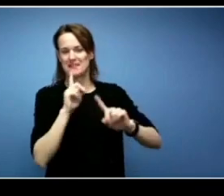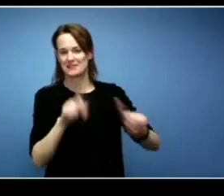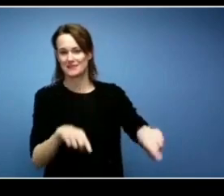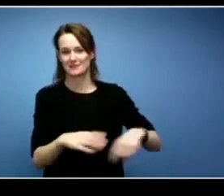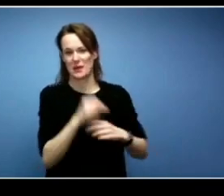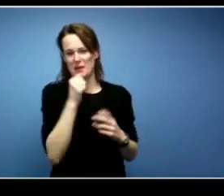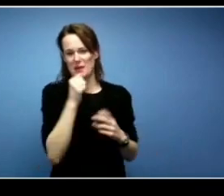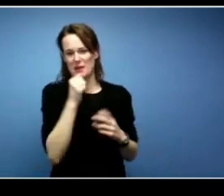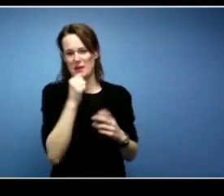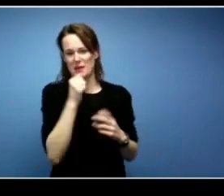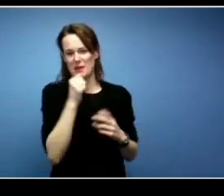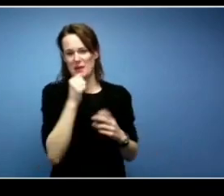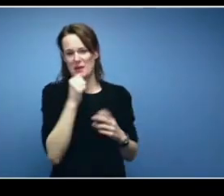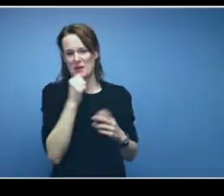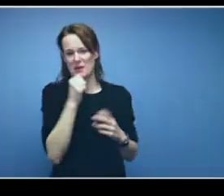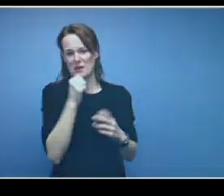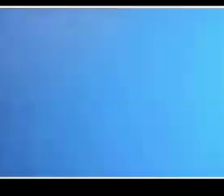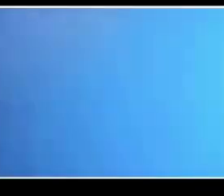your time answering that.